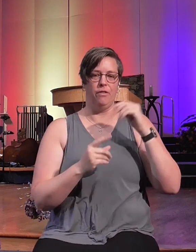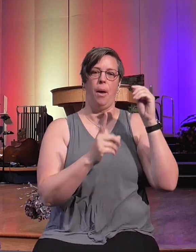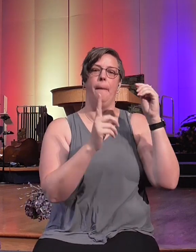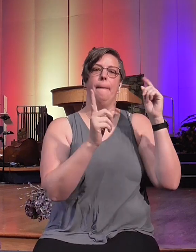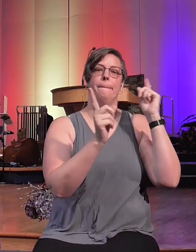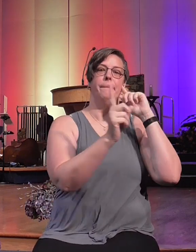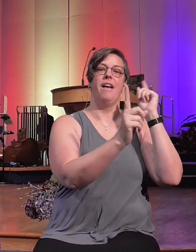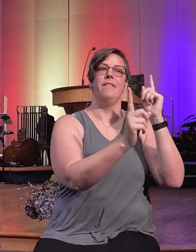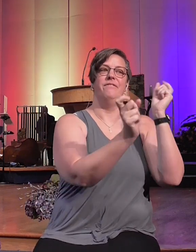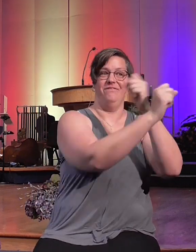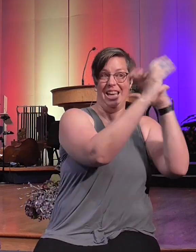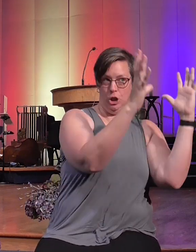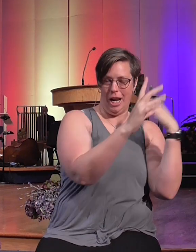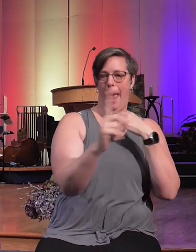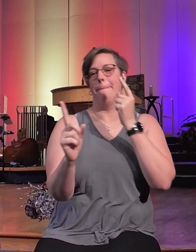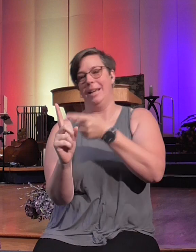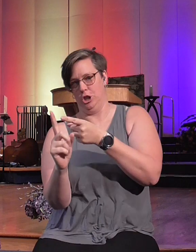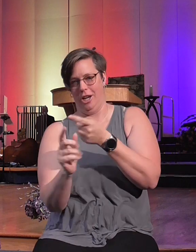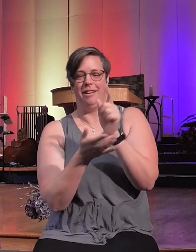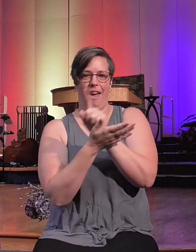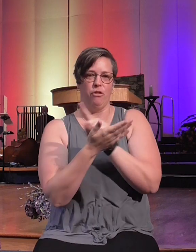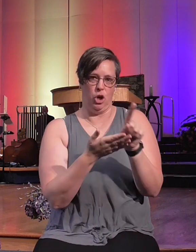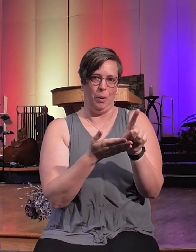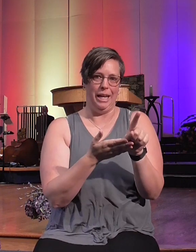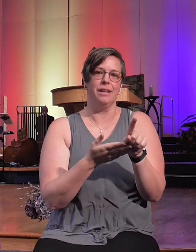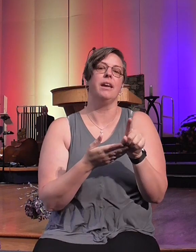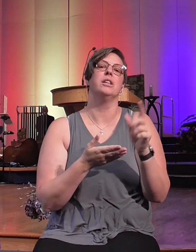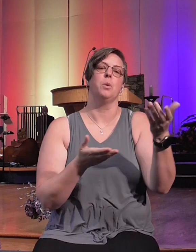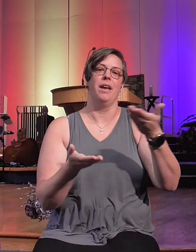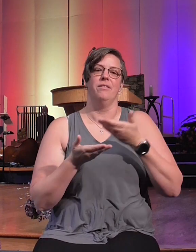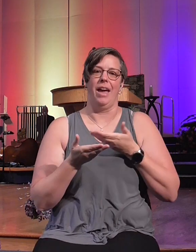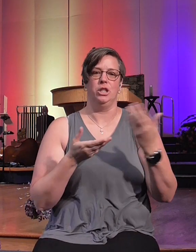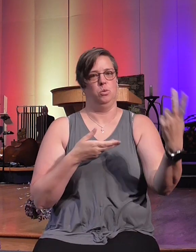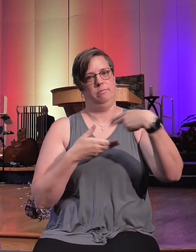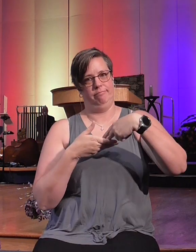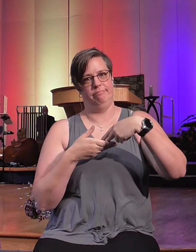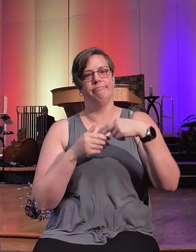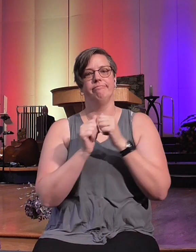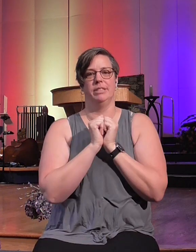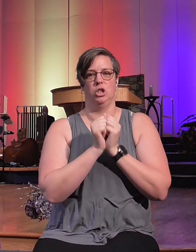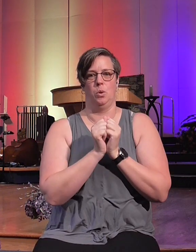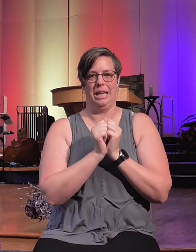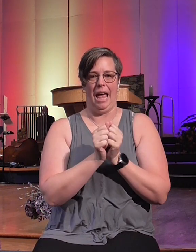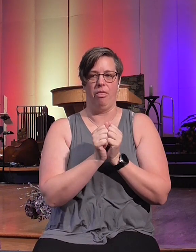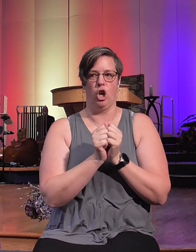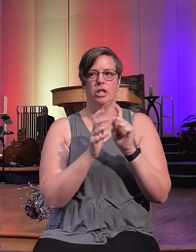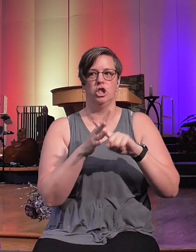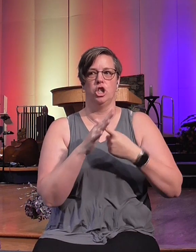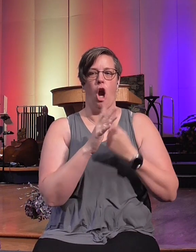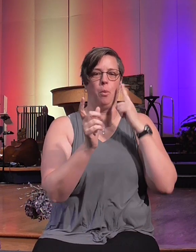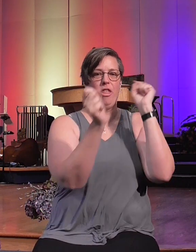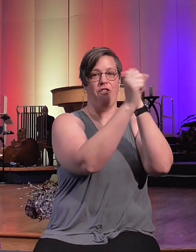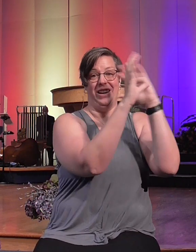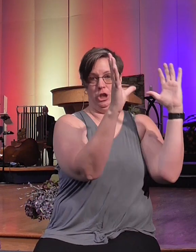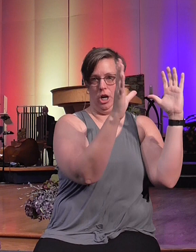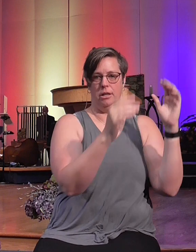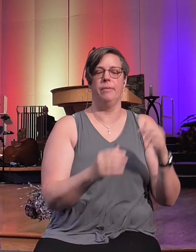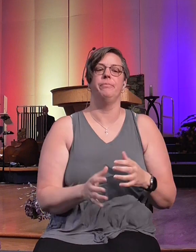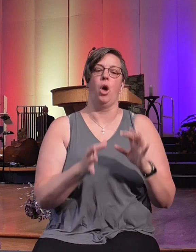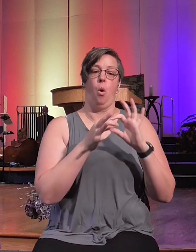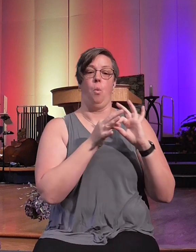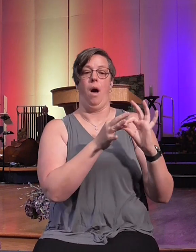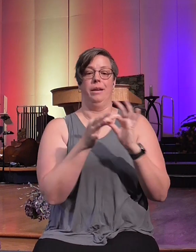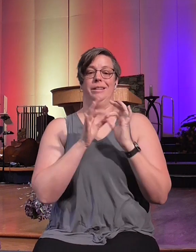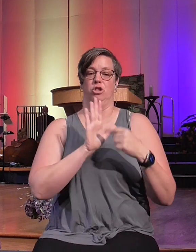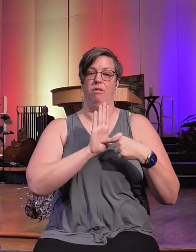and vision and mission each week, and invite you to read them aloud with me now. Let's start with our vision.